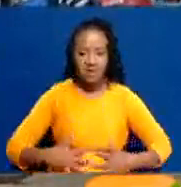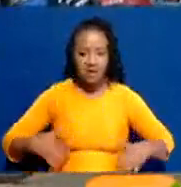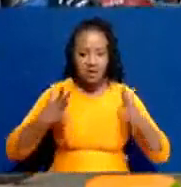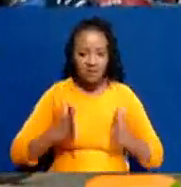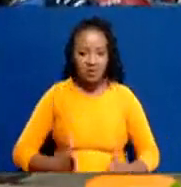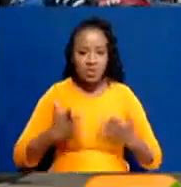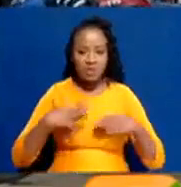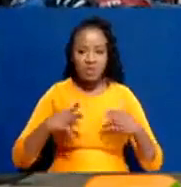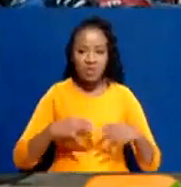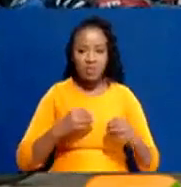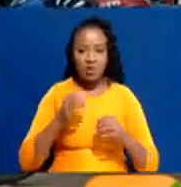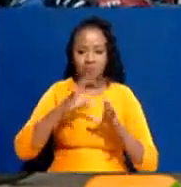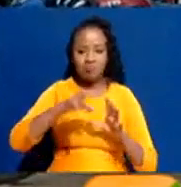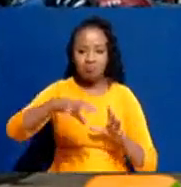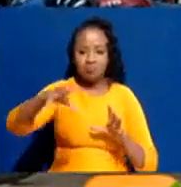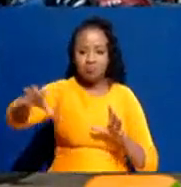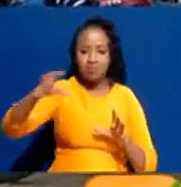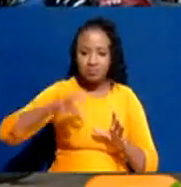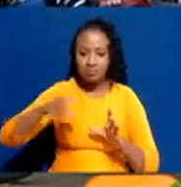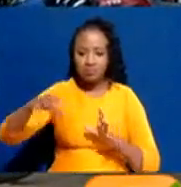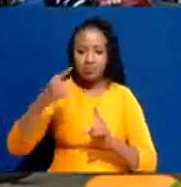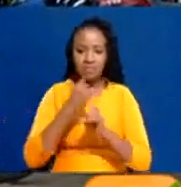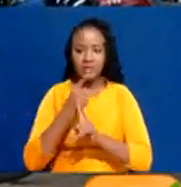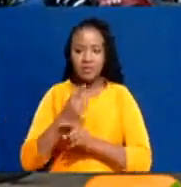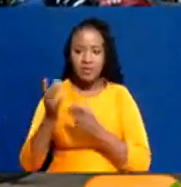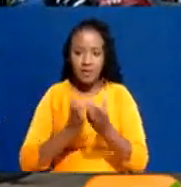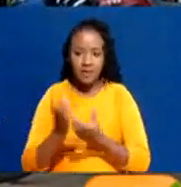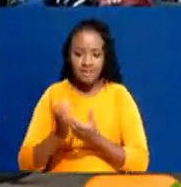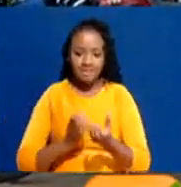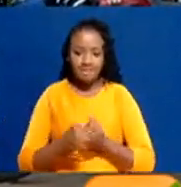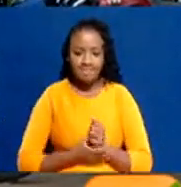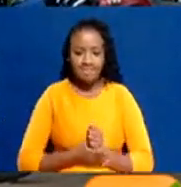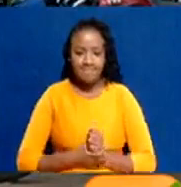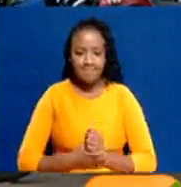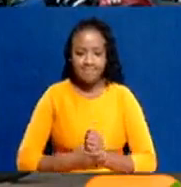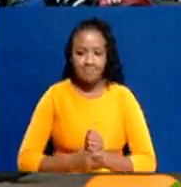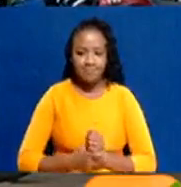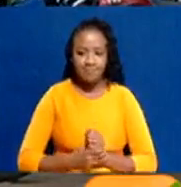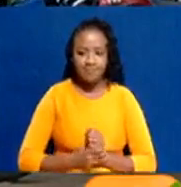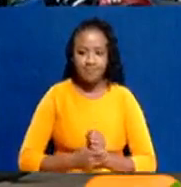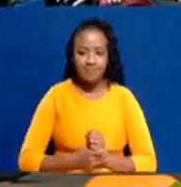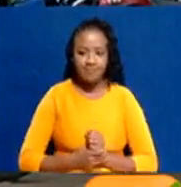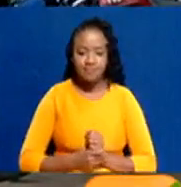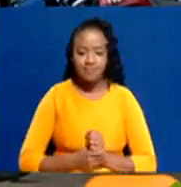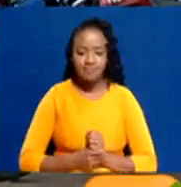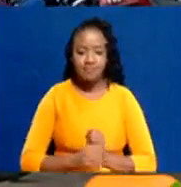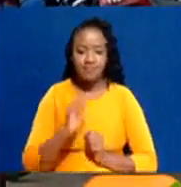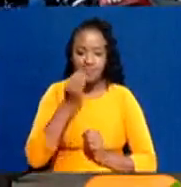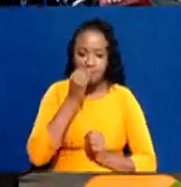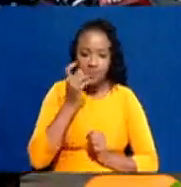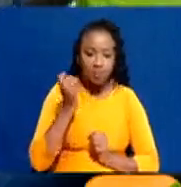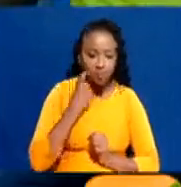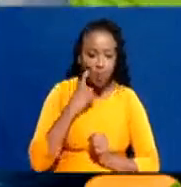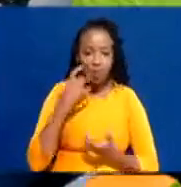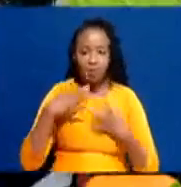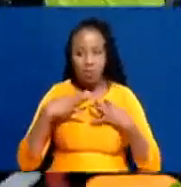a wide array of businesses ranging from small food stalls to clothing boutiques. In addition to that, the businesses are